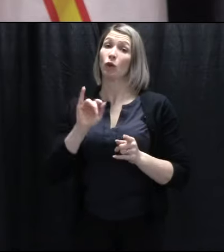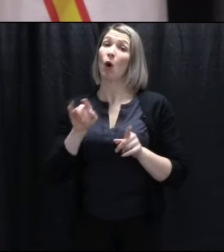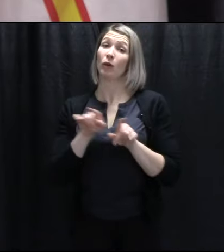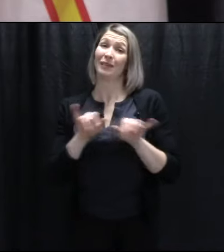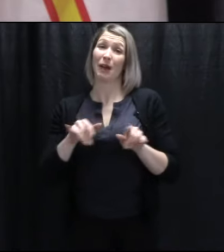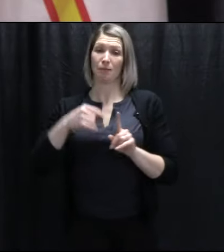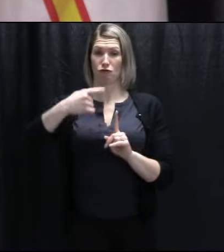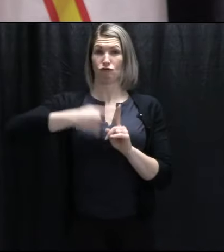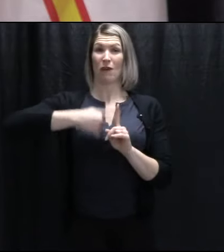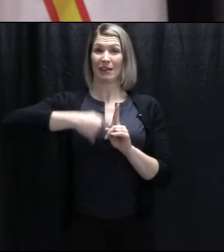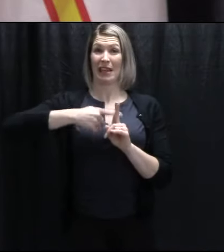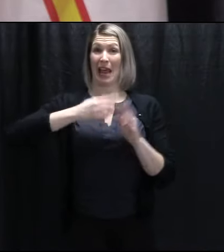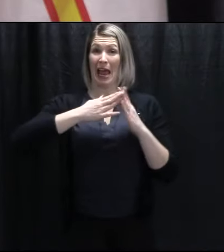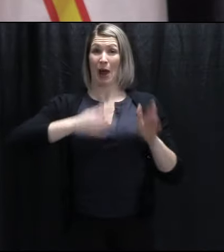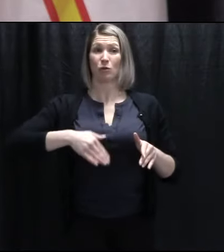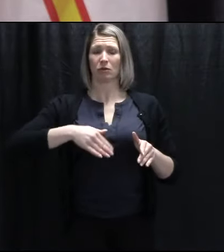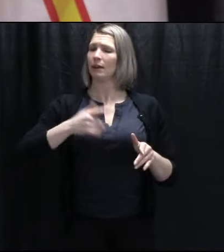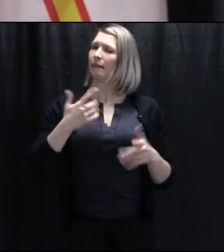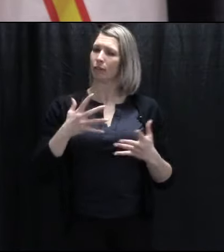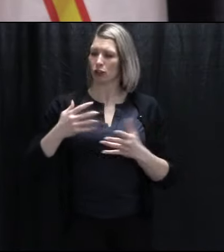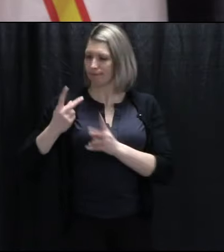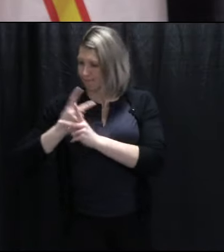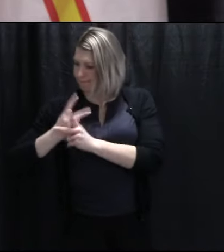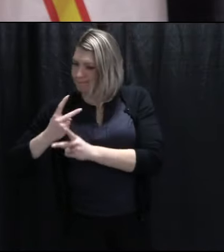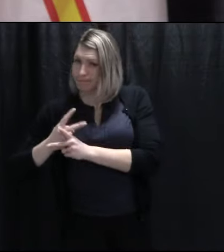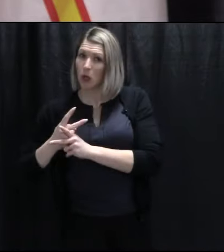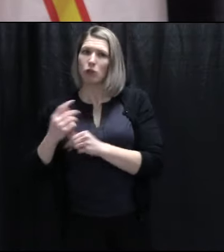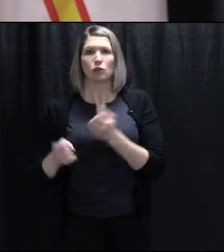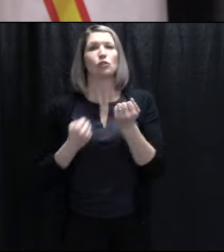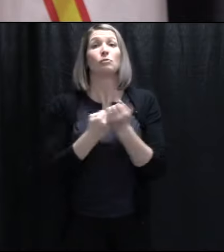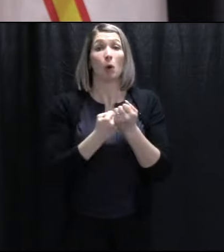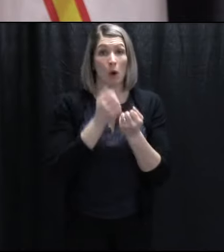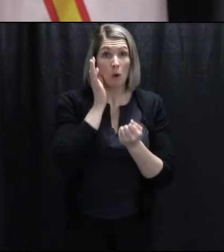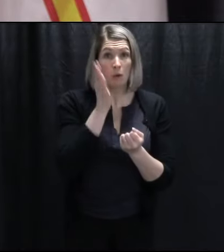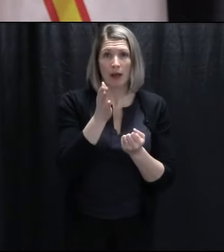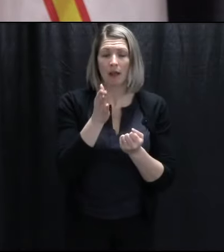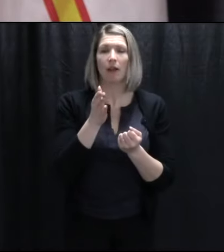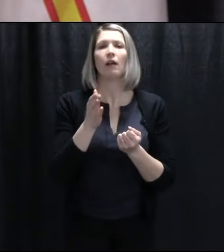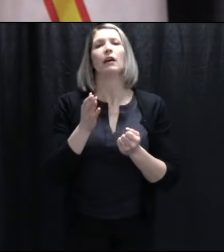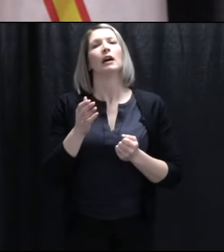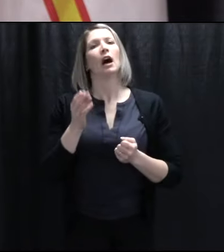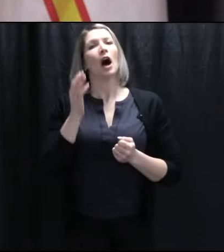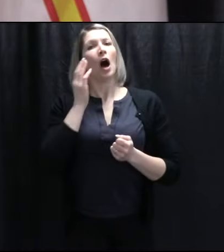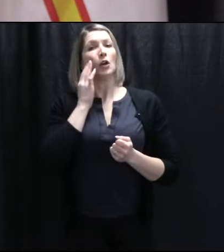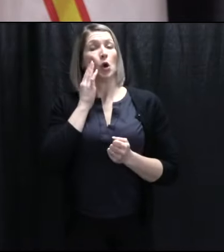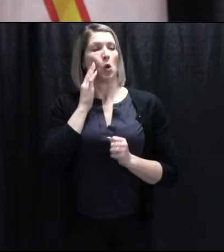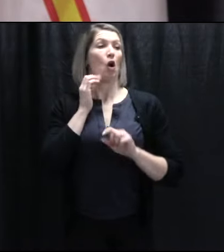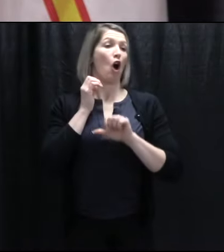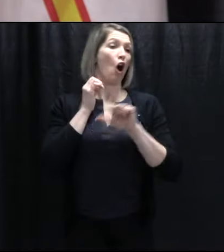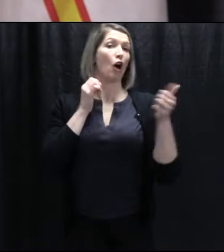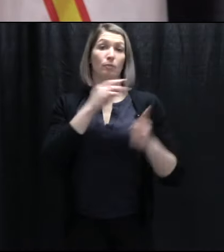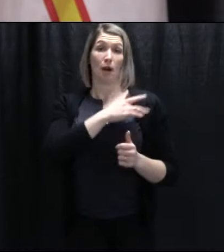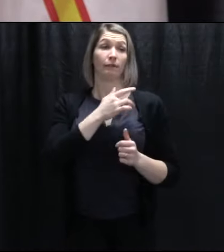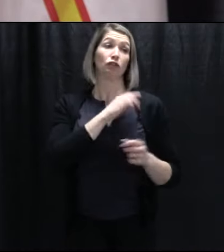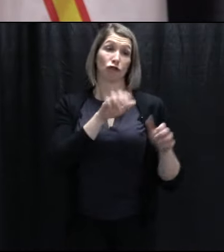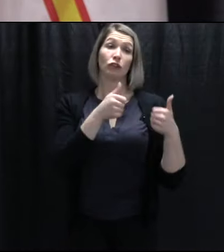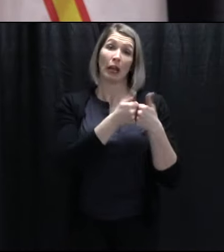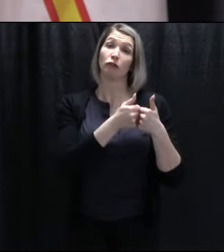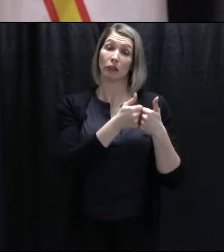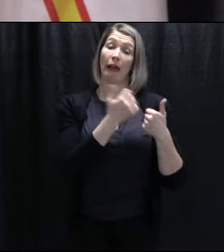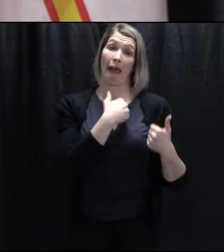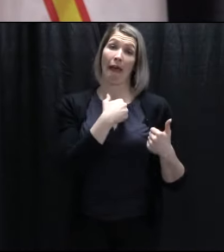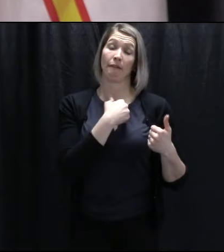we're looking at a number of options, realizing that in some cases it's much more difficult here, but the federal government also recognizes that